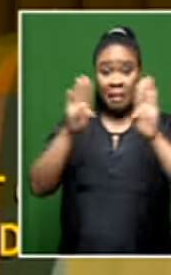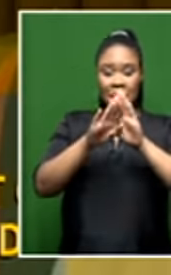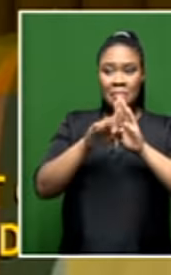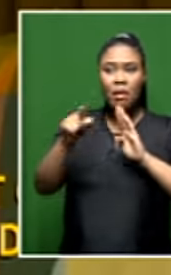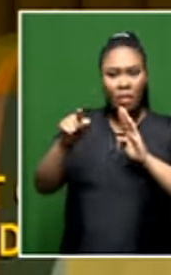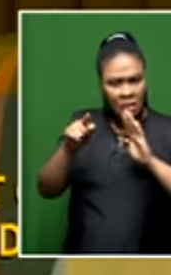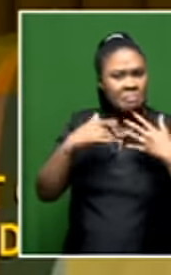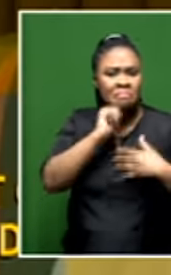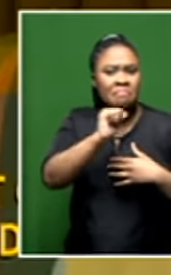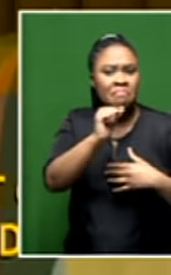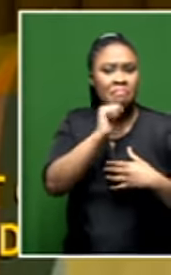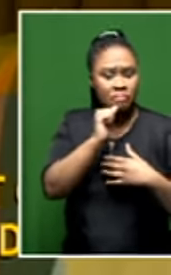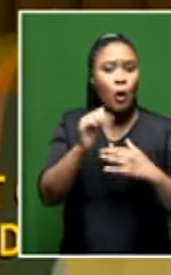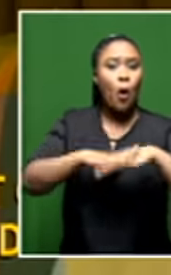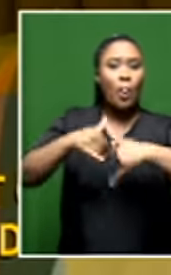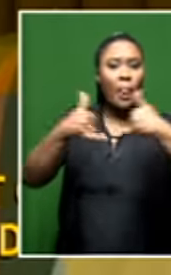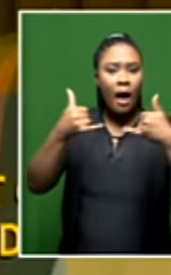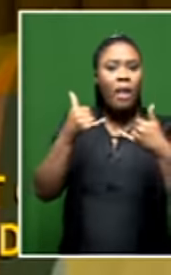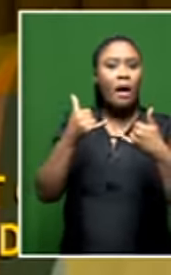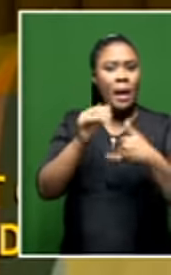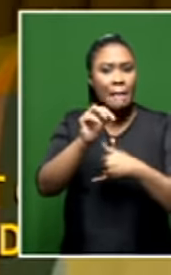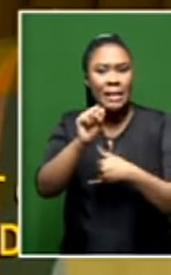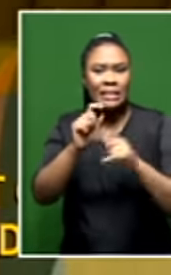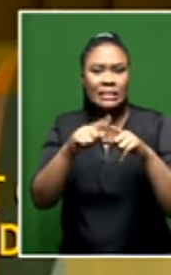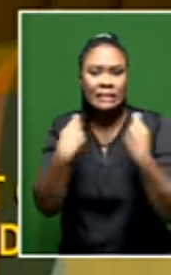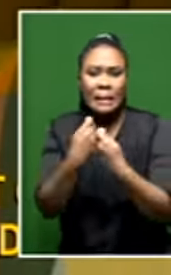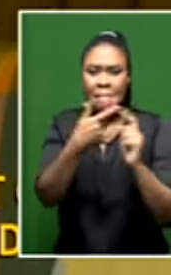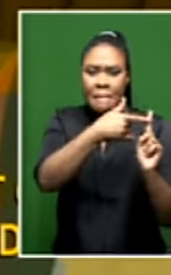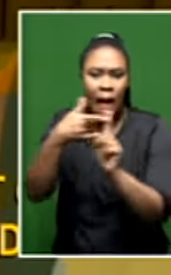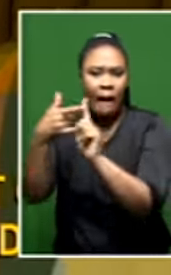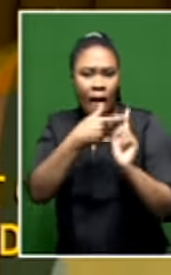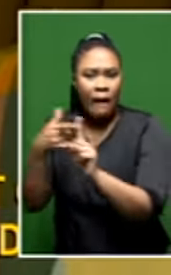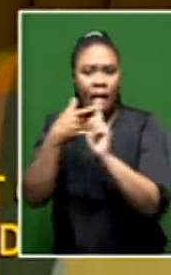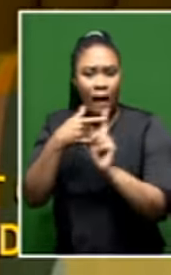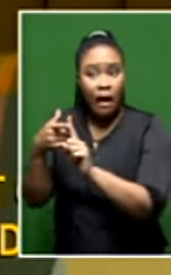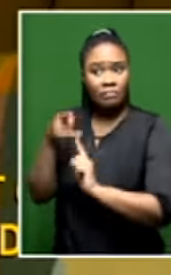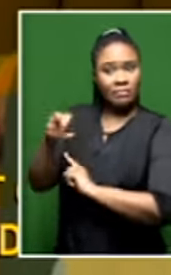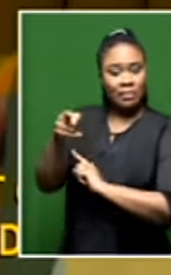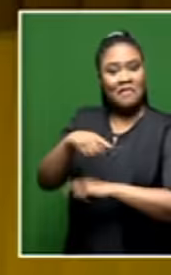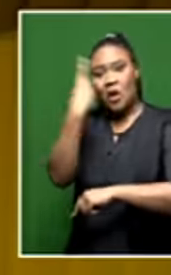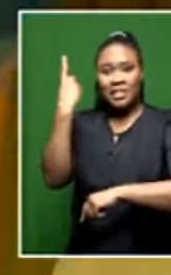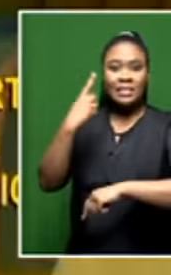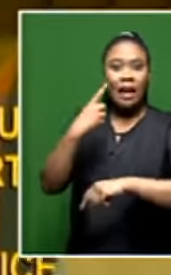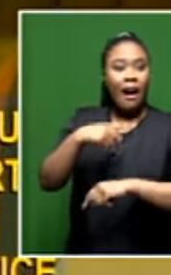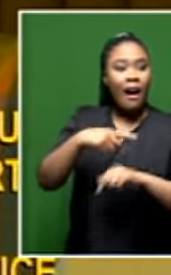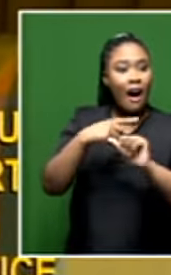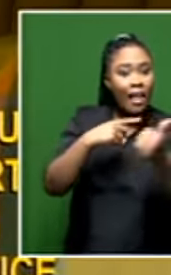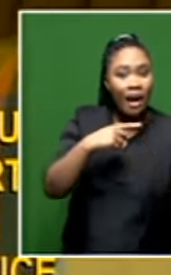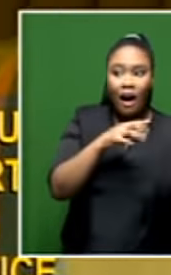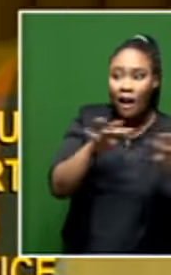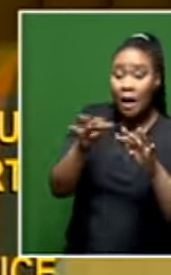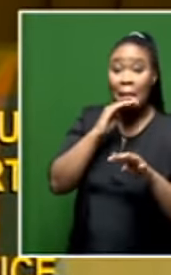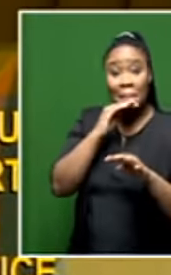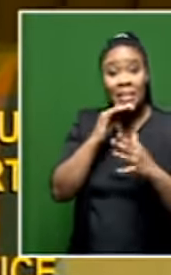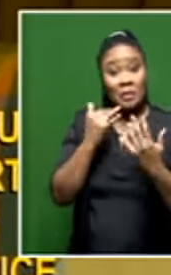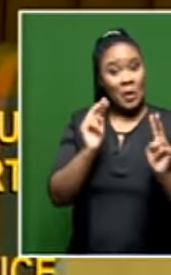I think they far eclipse the fact that she's also happens to be a woman. So that's something to look forward to in the interview